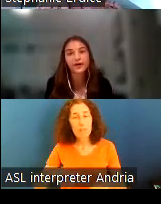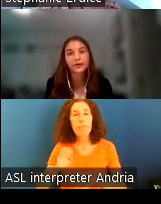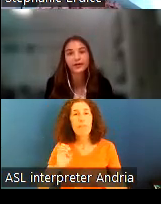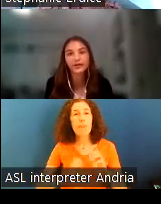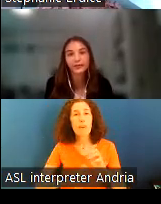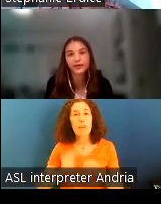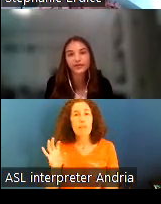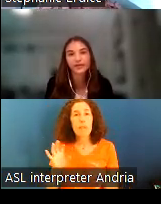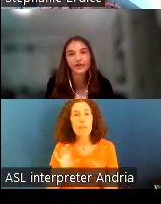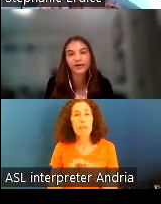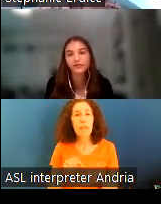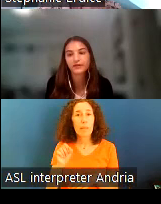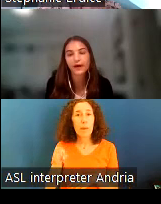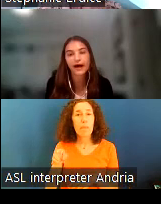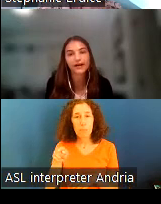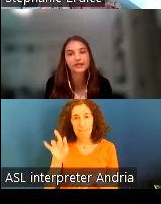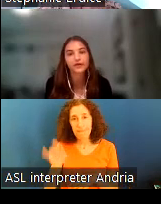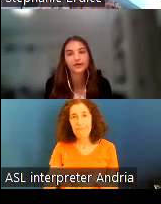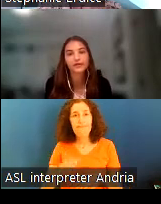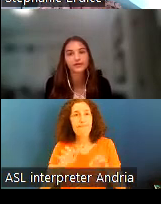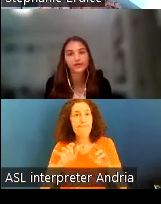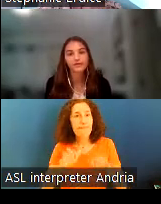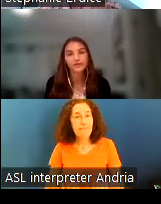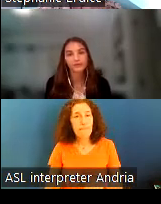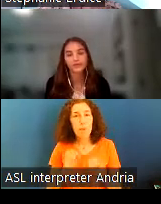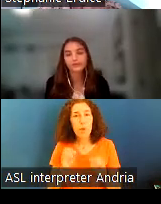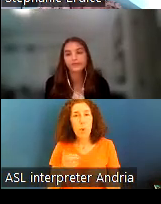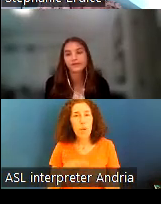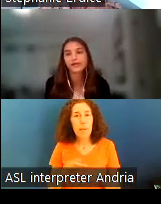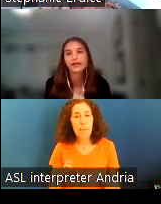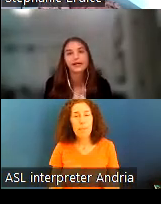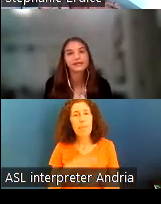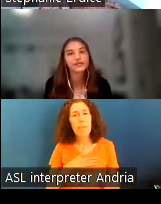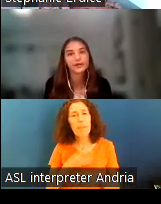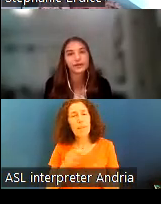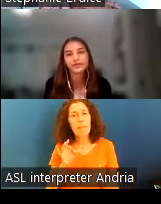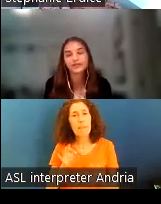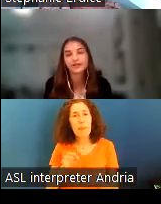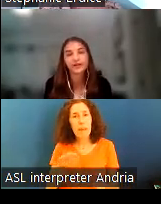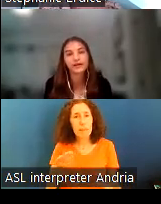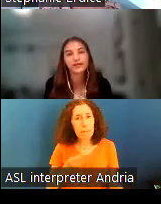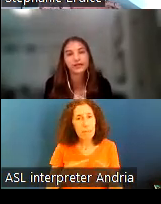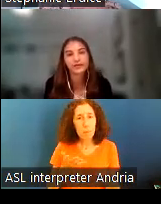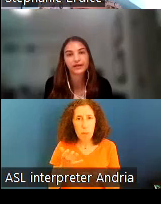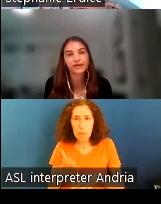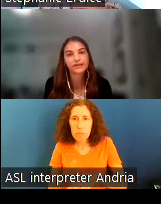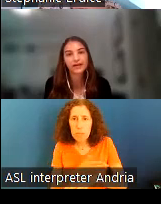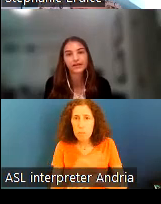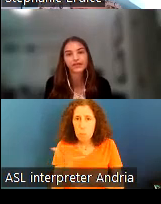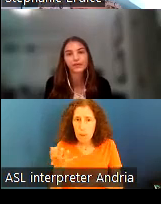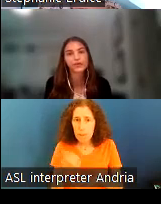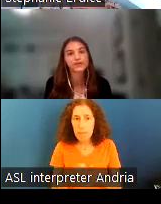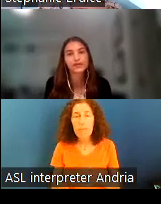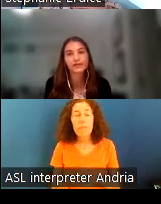chat. We greatly appreciate all feedback as we are constantly striving to improve. Additionally, if you're seeking a certificate